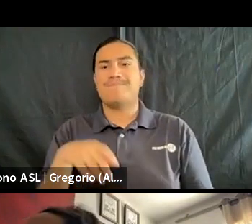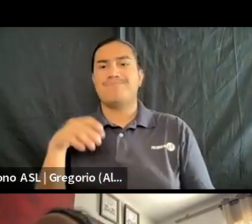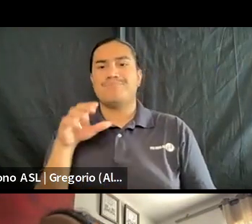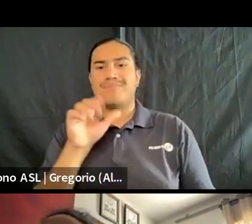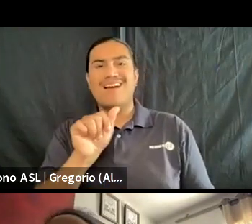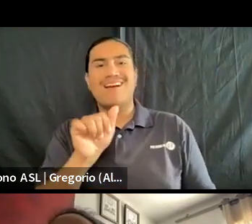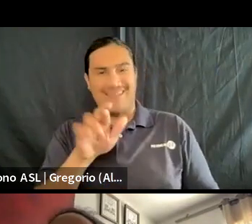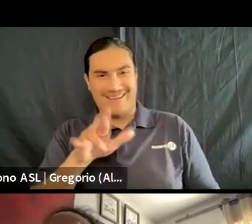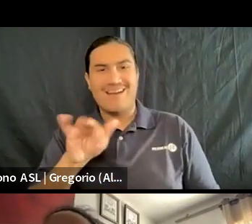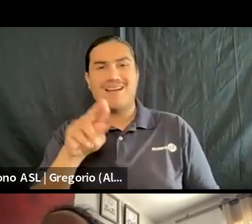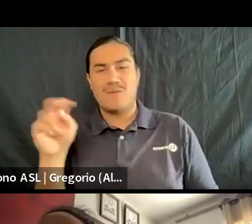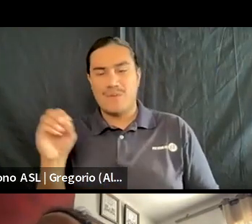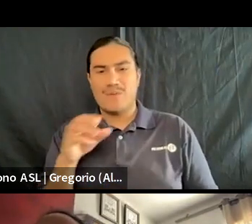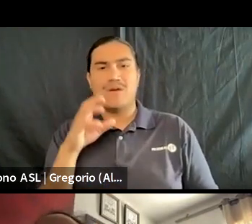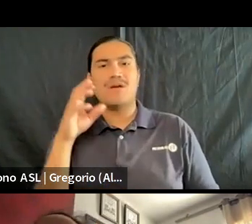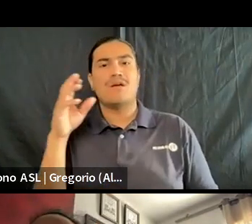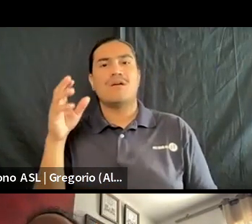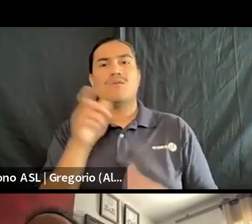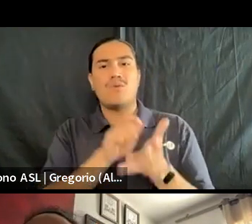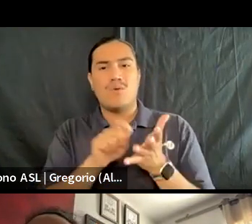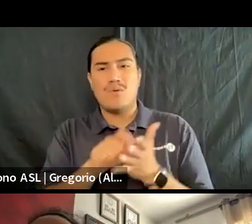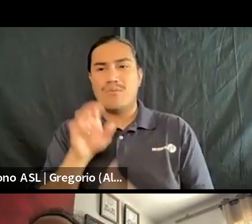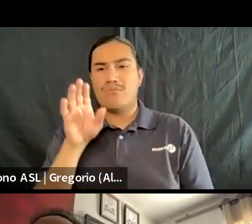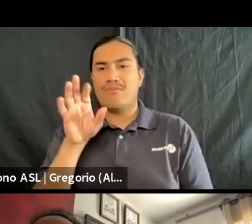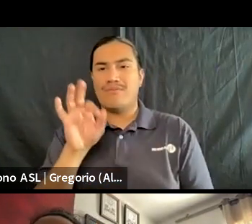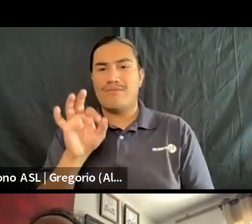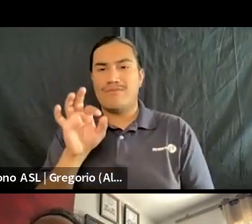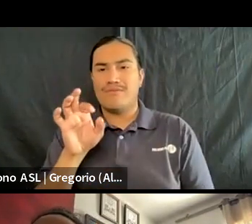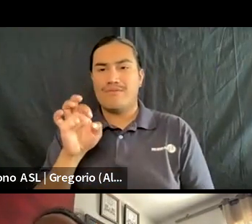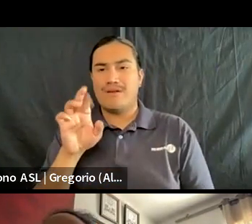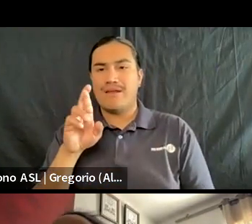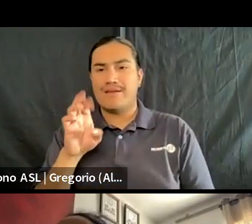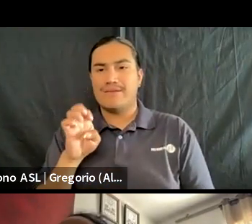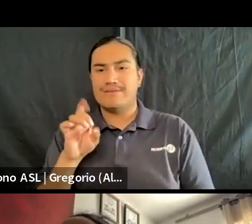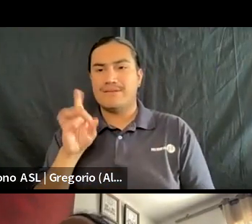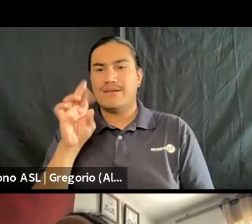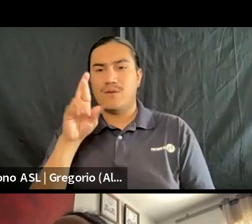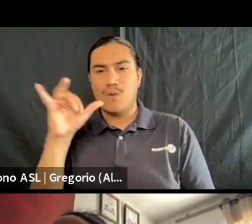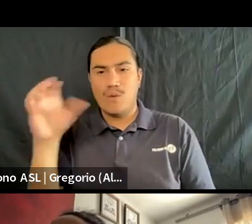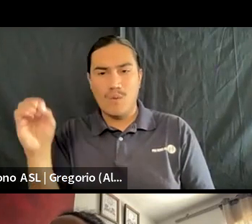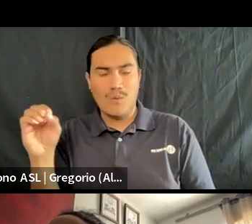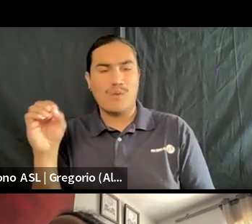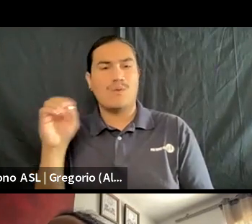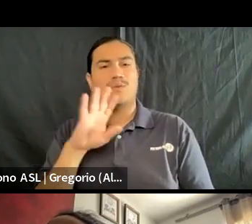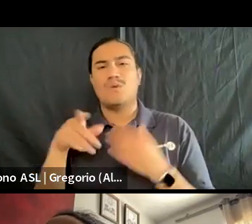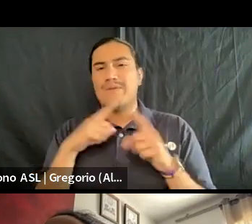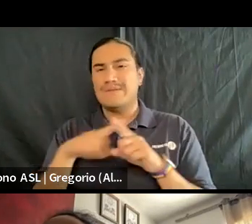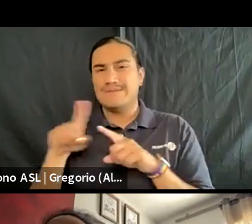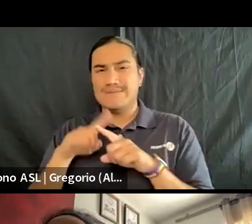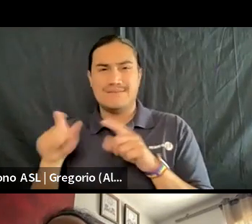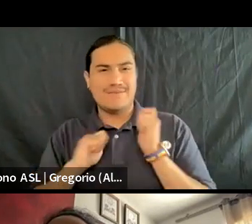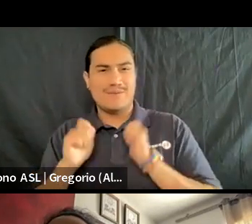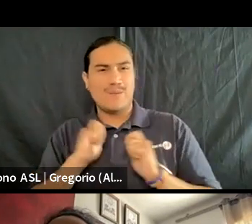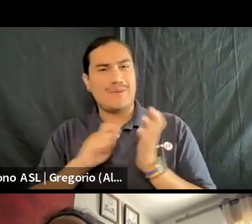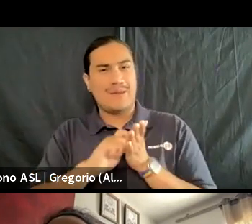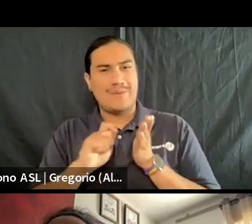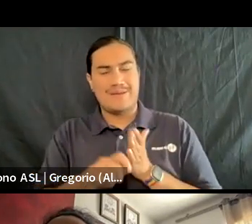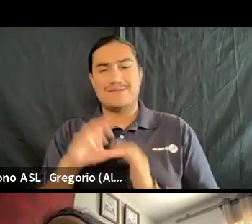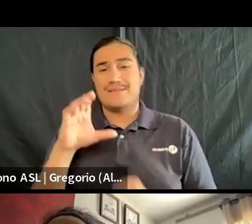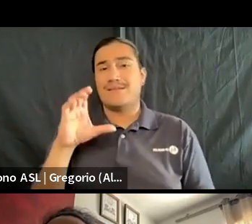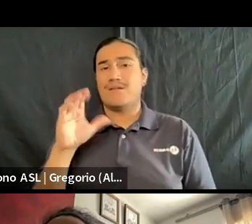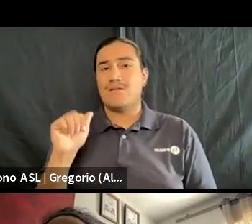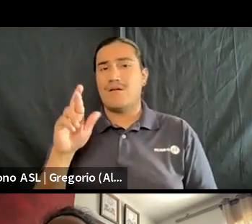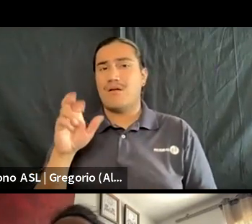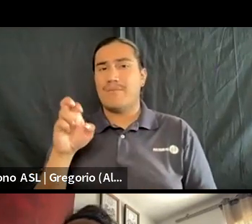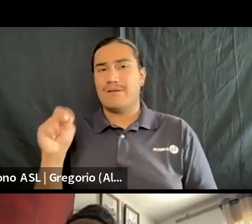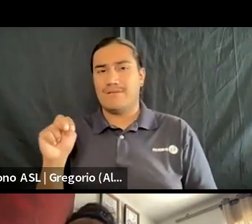Fraguada, who wrote Bodega, that was a big hit in New York. So all these playwrights came out there. Then Carmen Rivera came, my